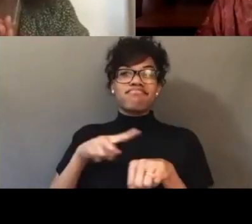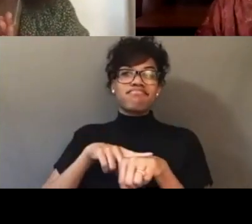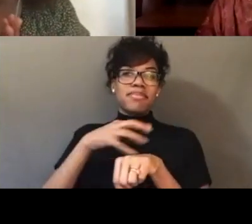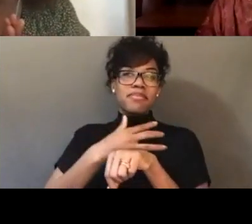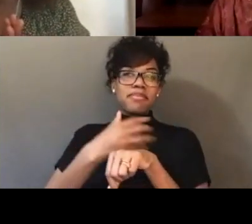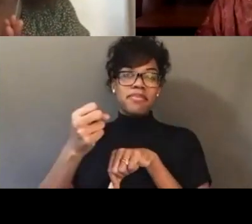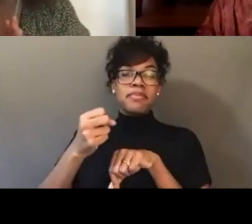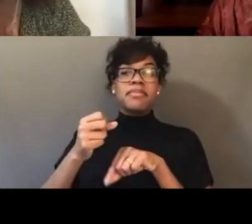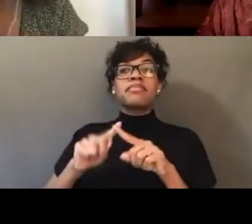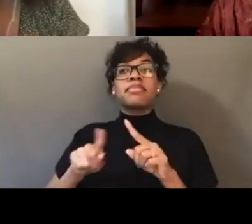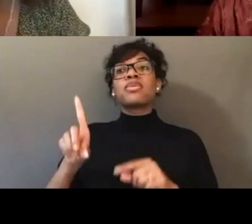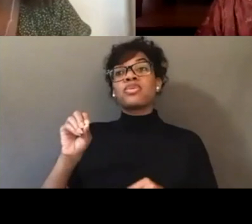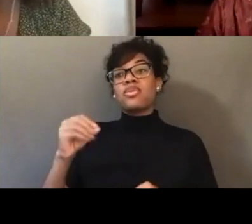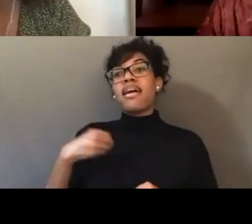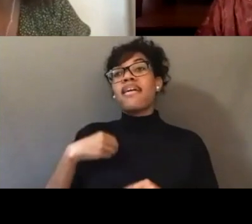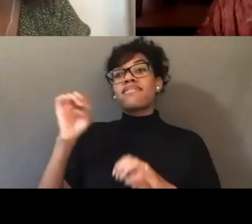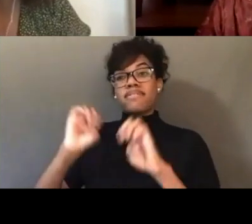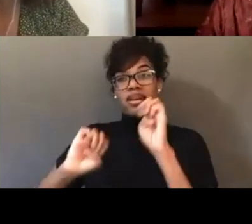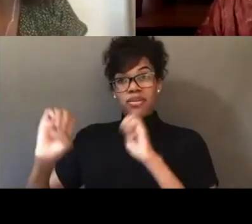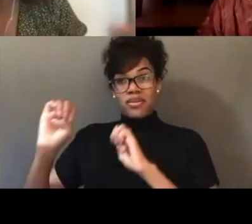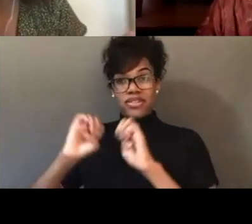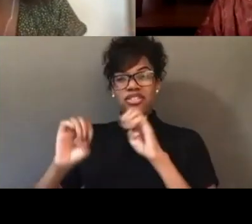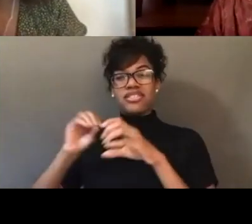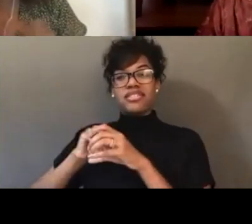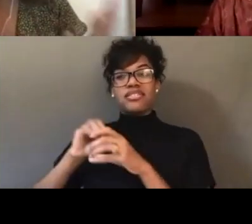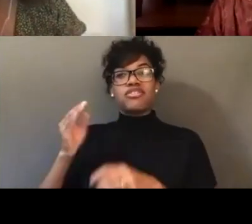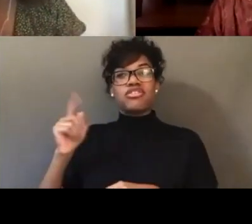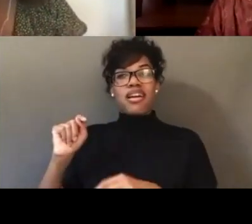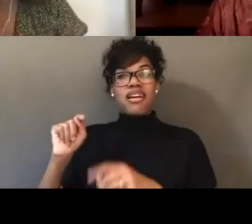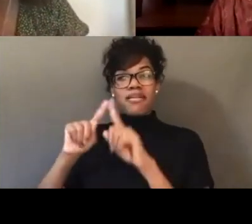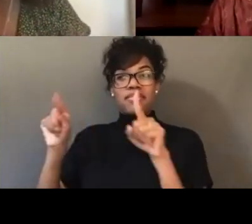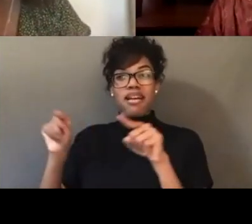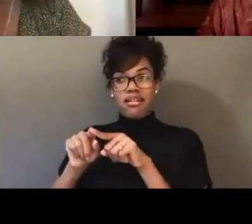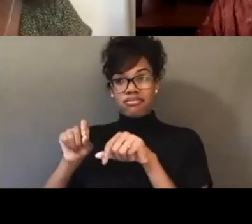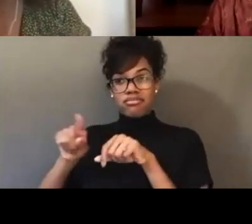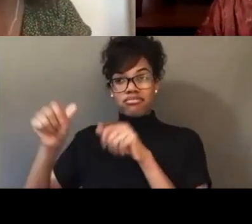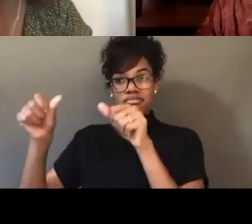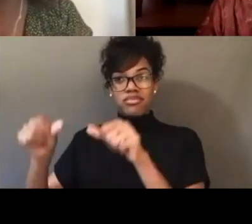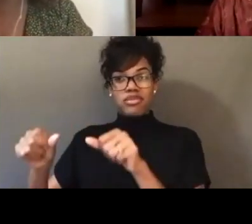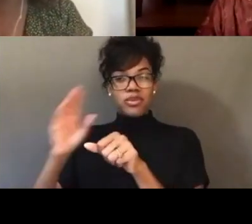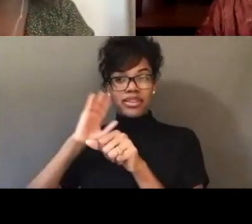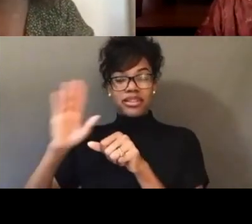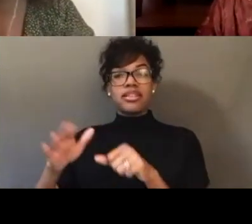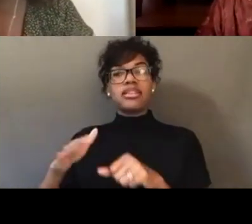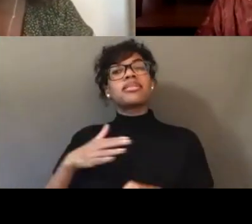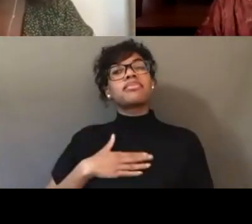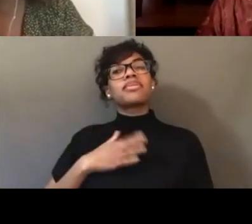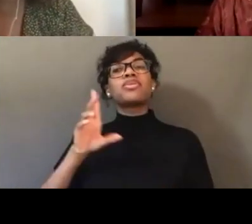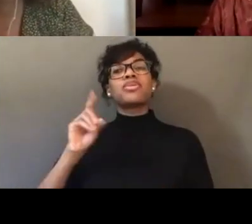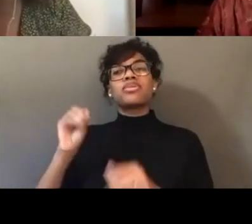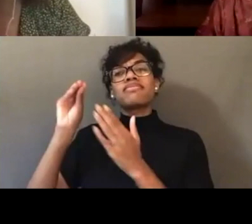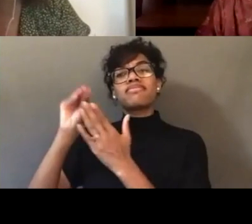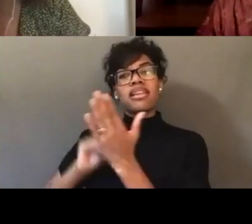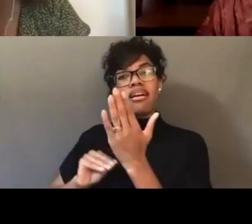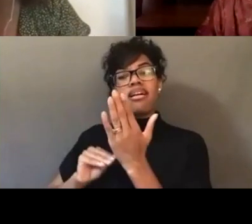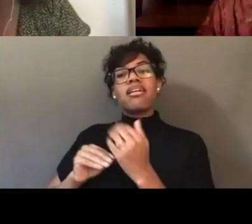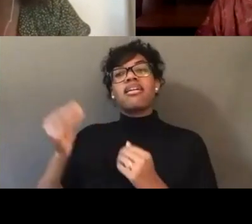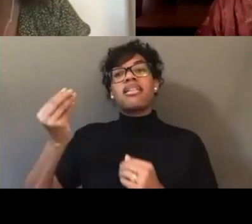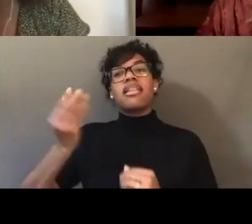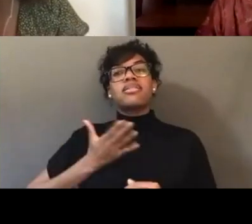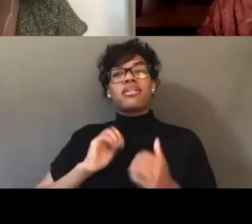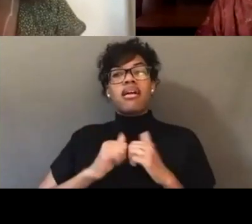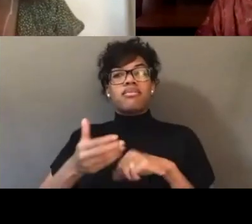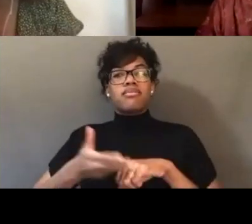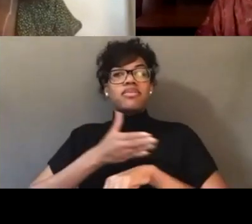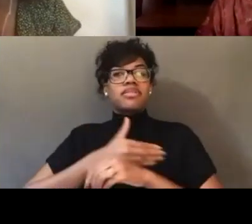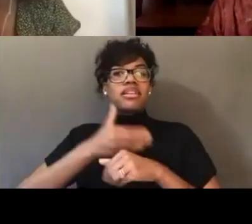box. Please do fill it out so that we know what you have appreciated and what you would like us to do for next time as we continue to